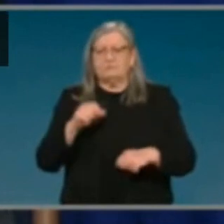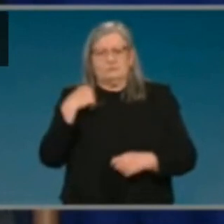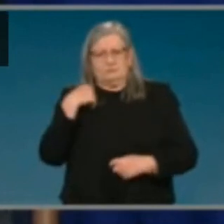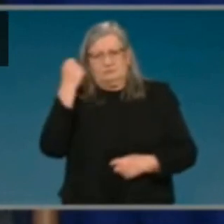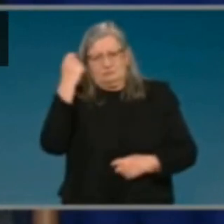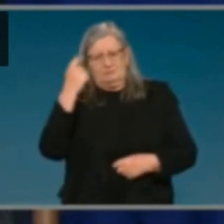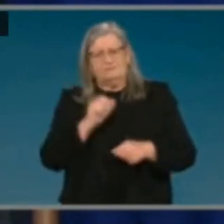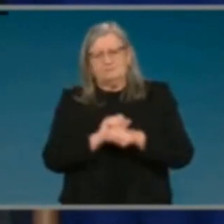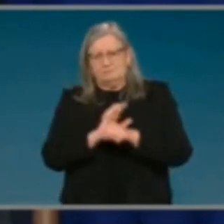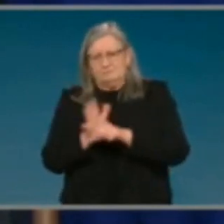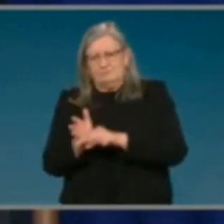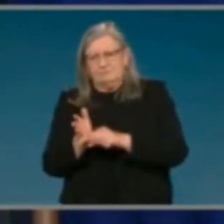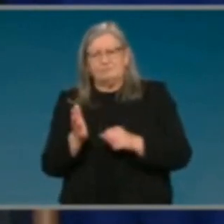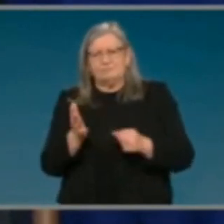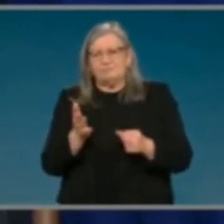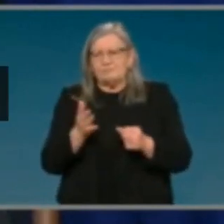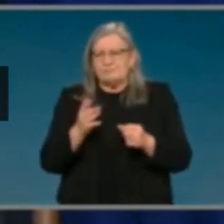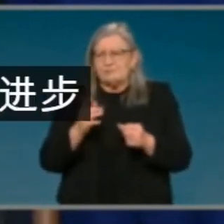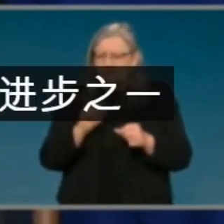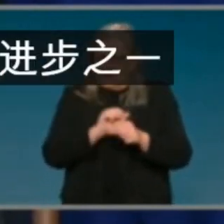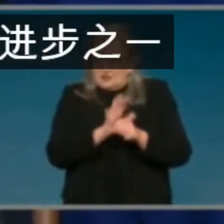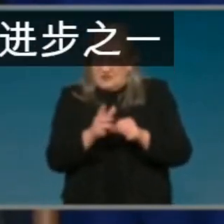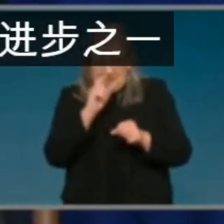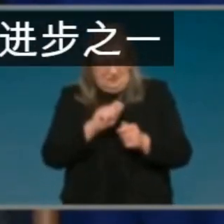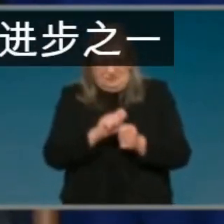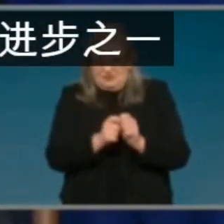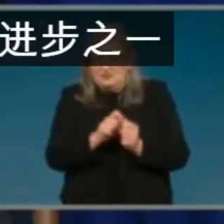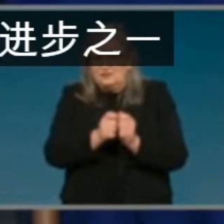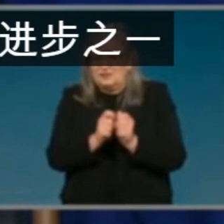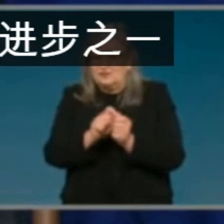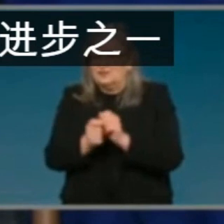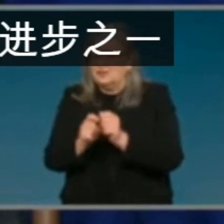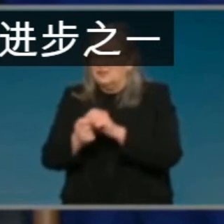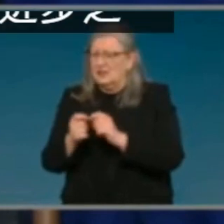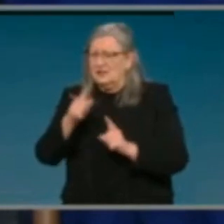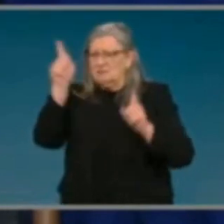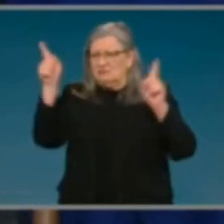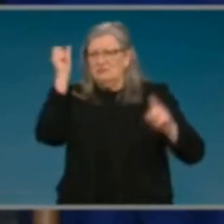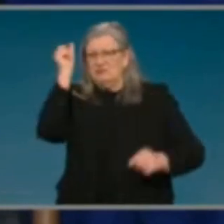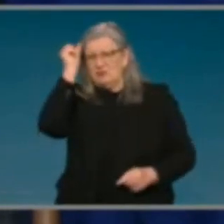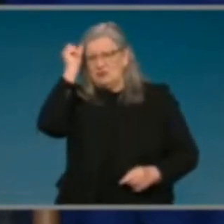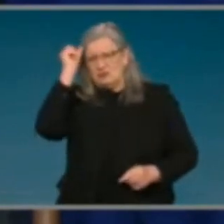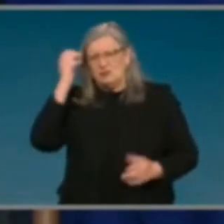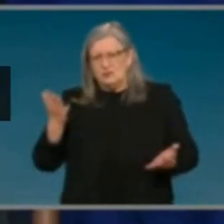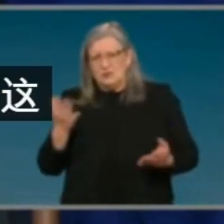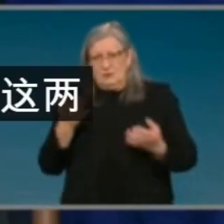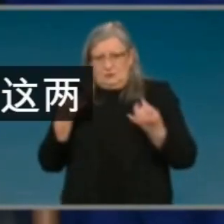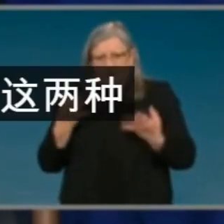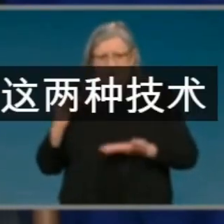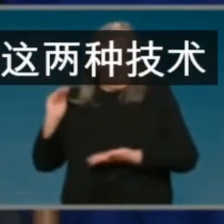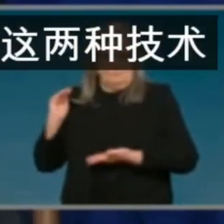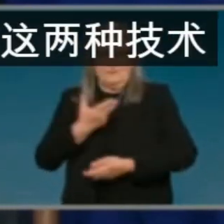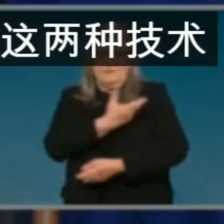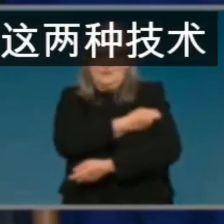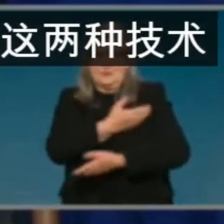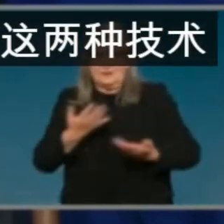change, and this is one of the other major advances in the last 2 years. We did not have vaccines. We did not have proven mRNA technology. We have